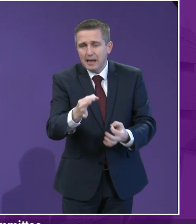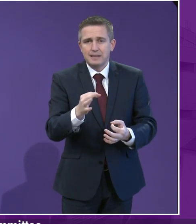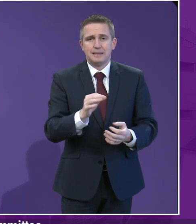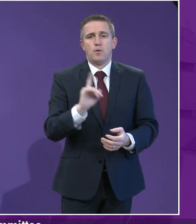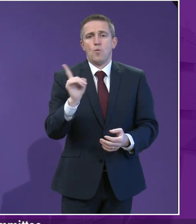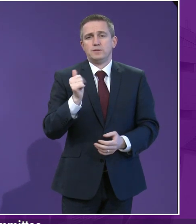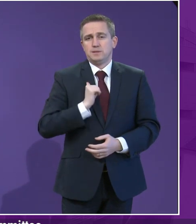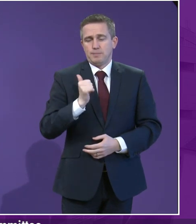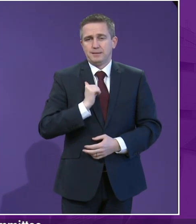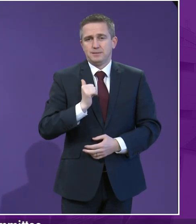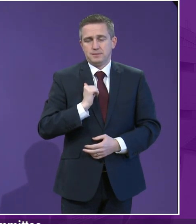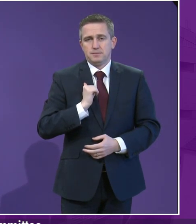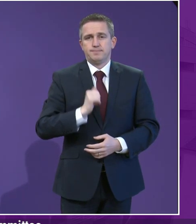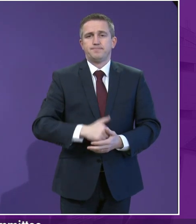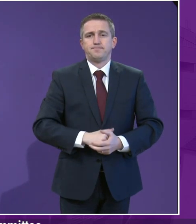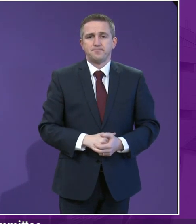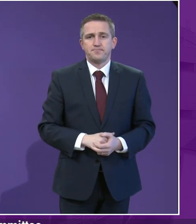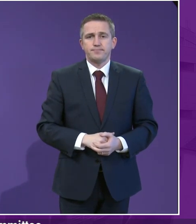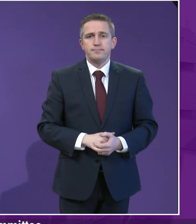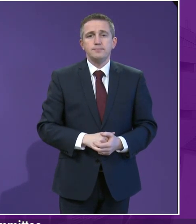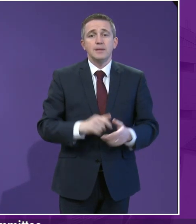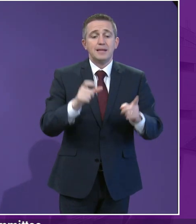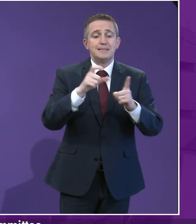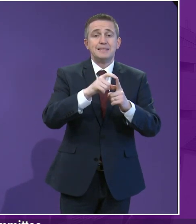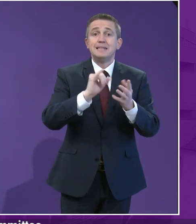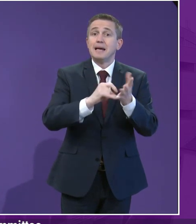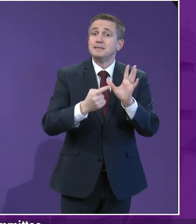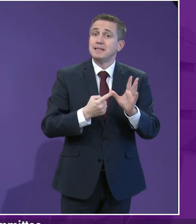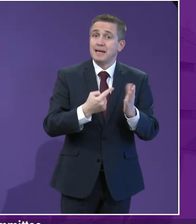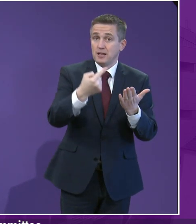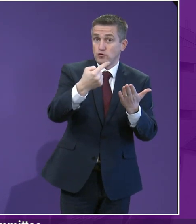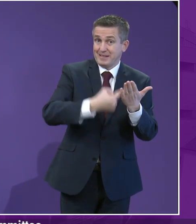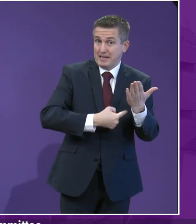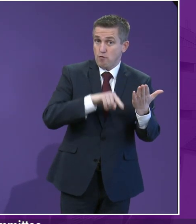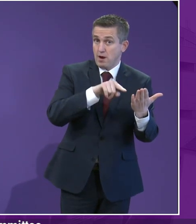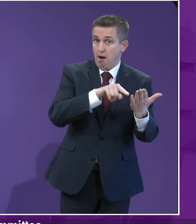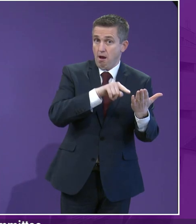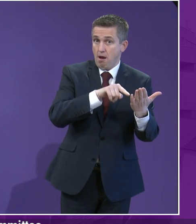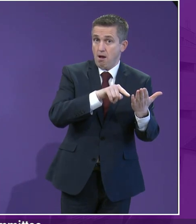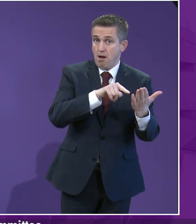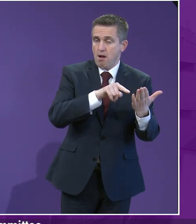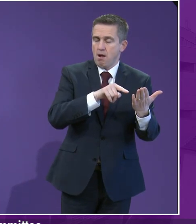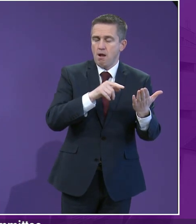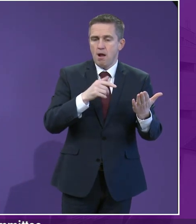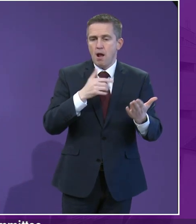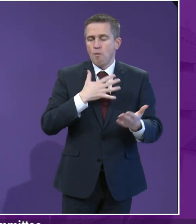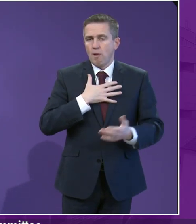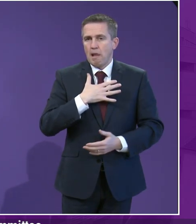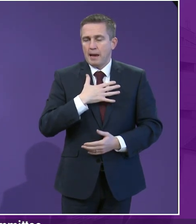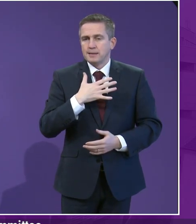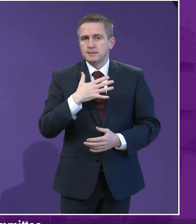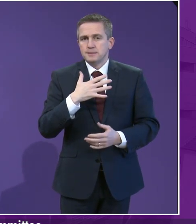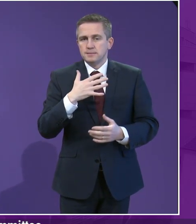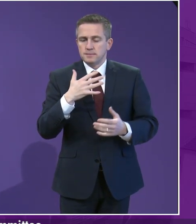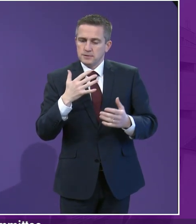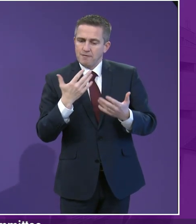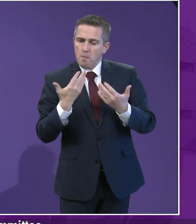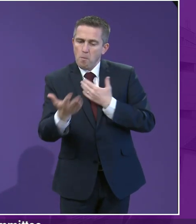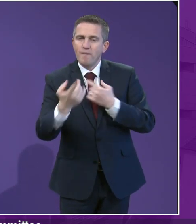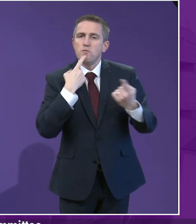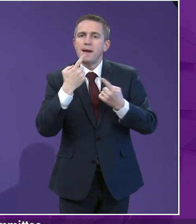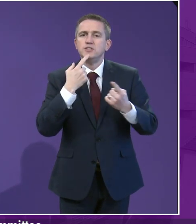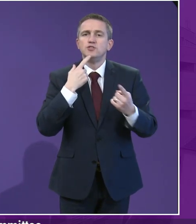of acceptance, I think would be more beneficial. Yeah, Lauren? Yeah, I agree entirely. I think if there was some